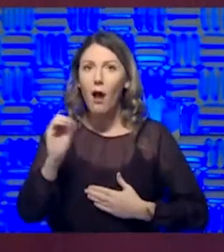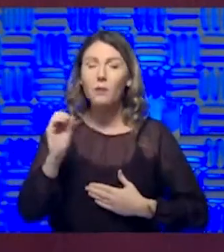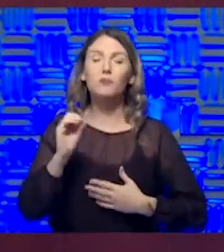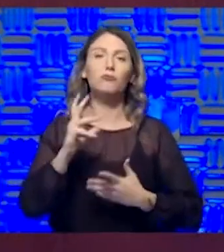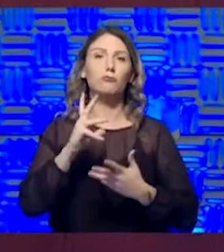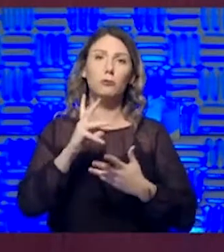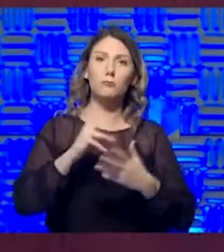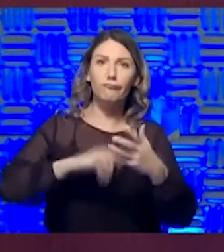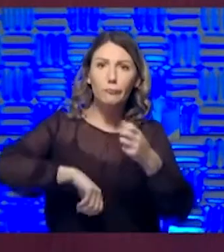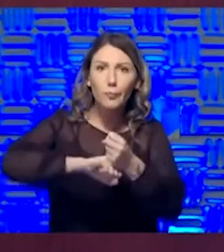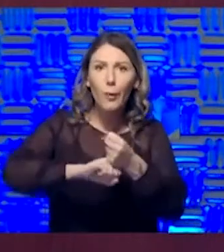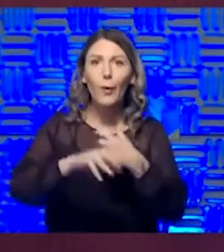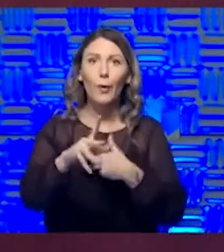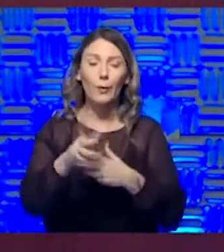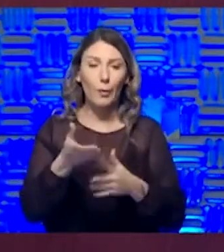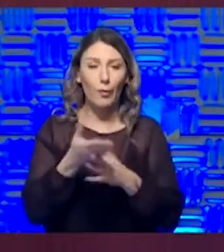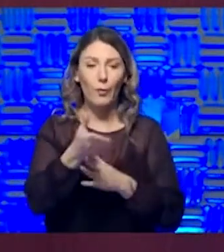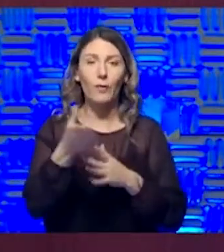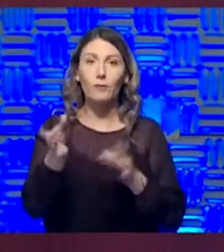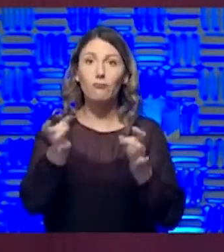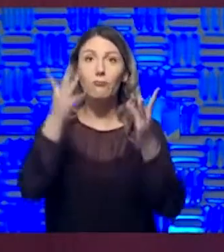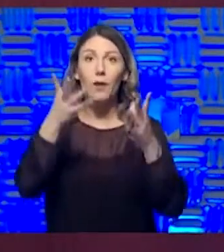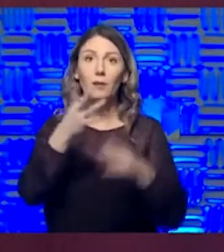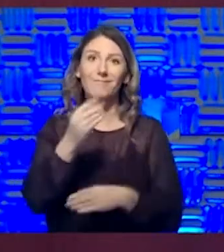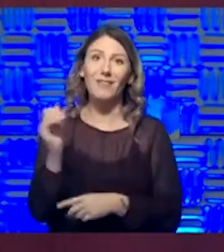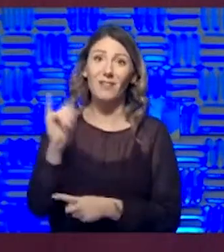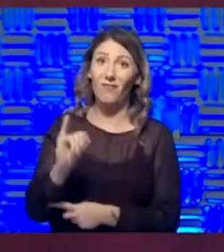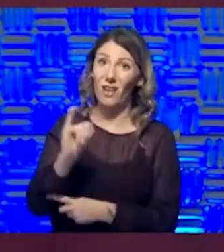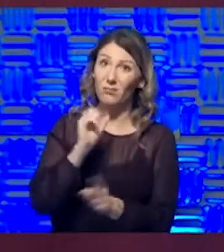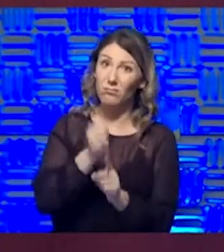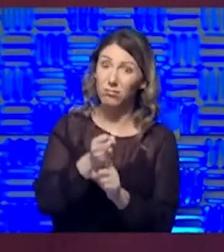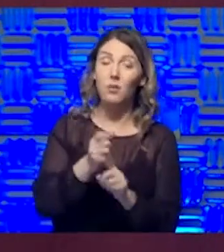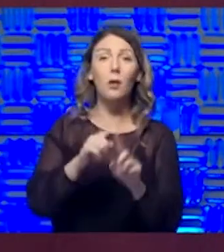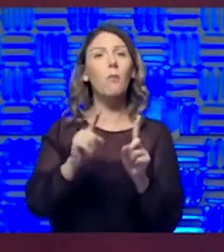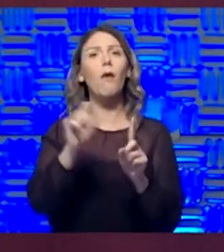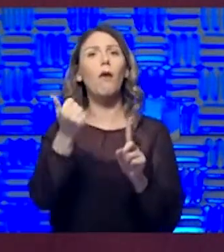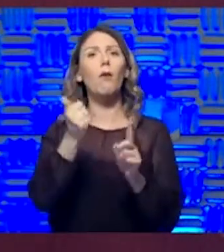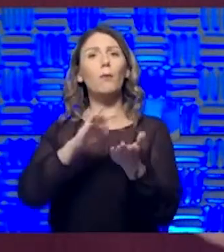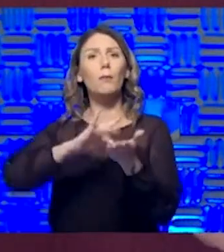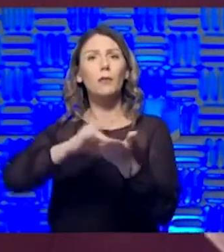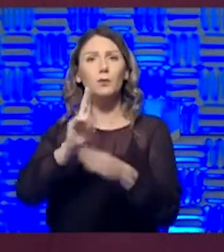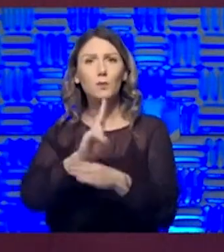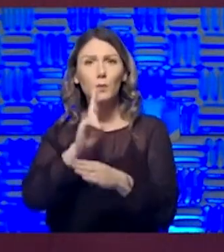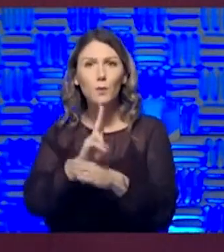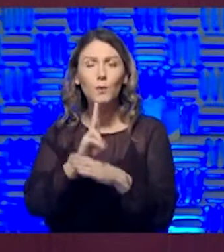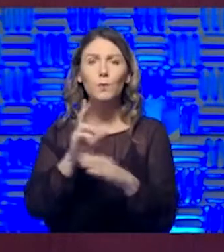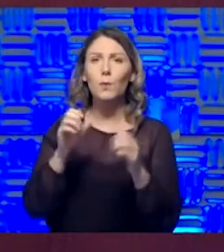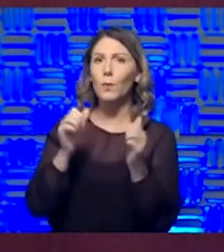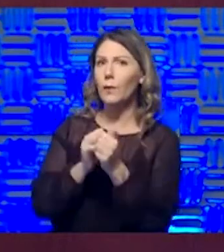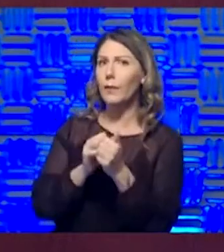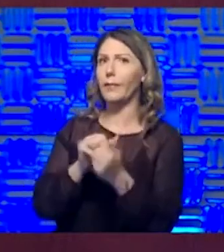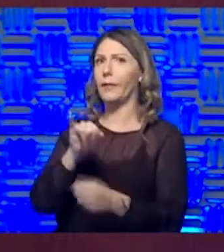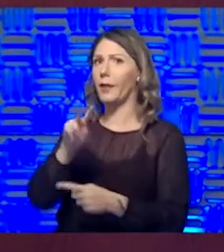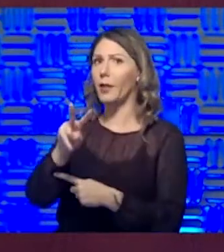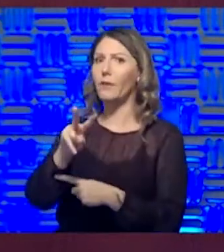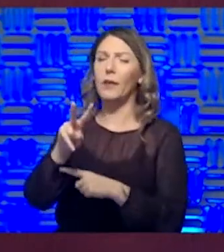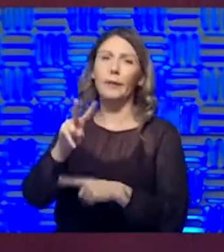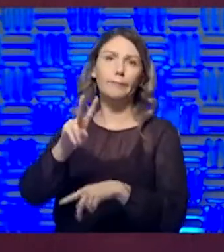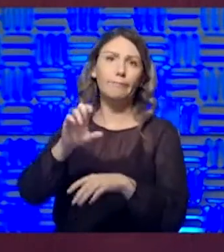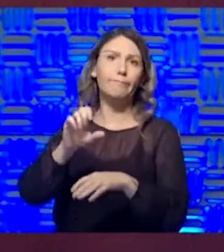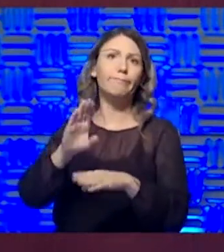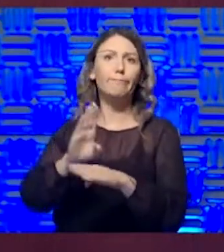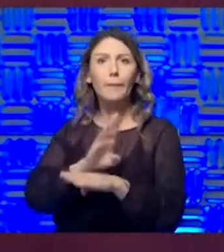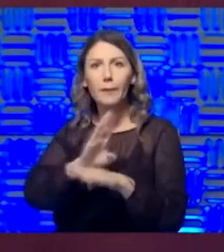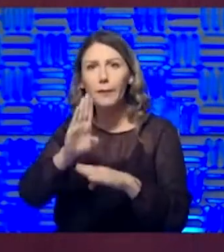this crisis and through this infection. But we've been using a lot of other medications with our ID colleagues and so on that we're